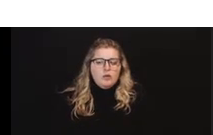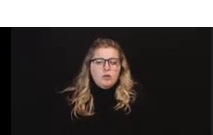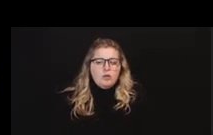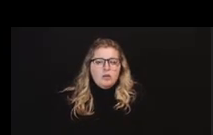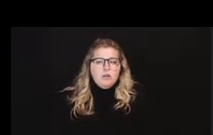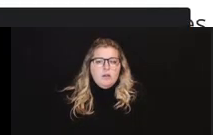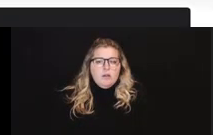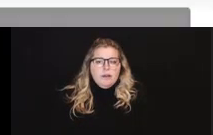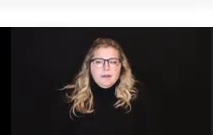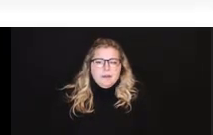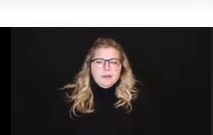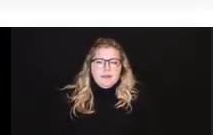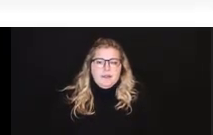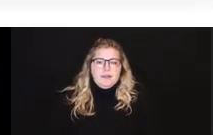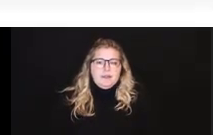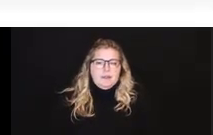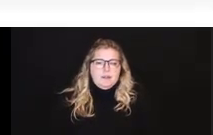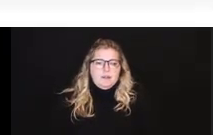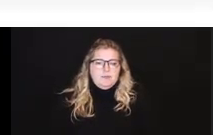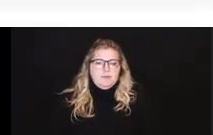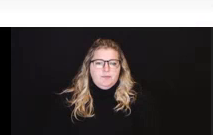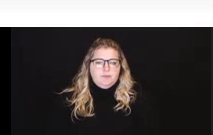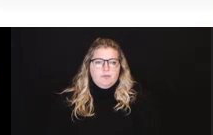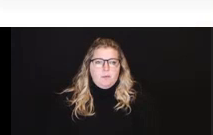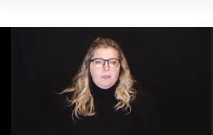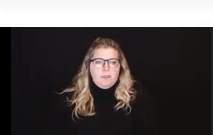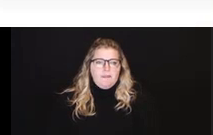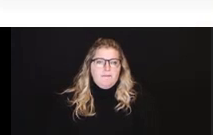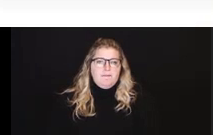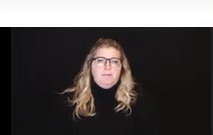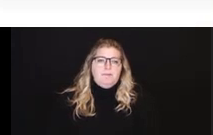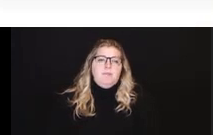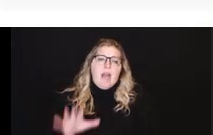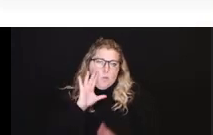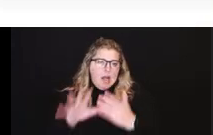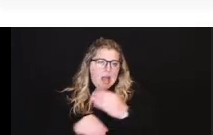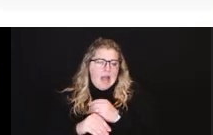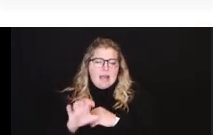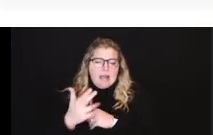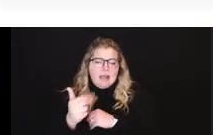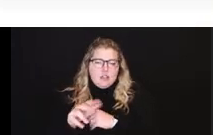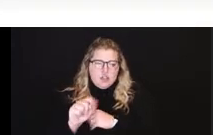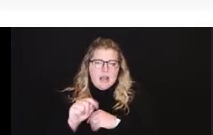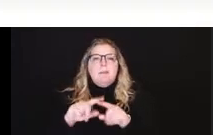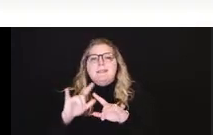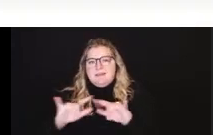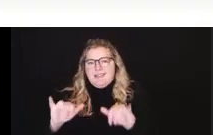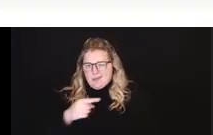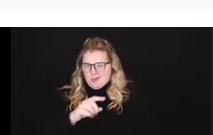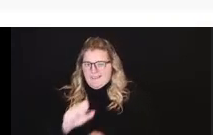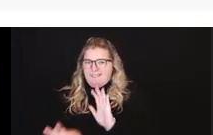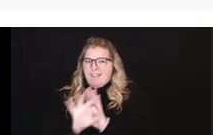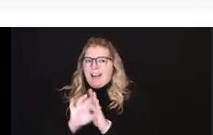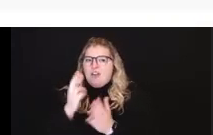This is a link to a resource that I will put in chat. Again, also in that resource page